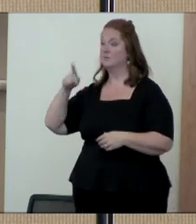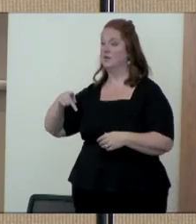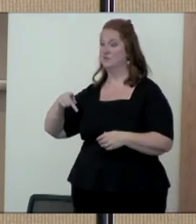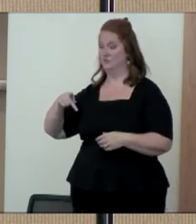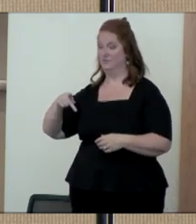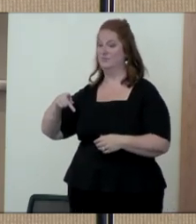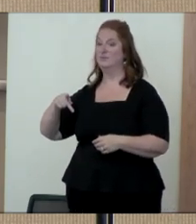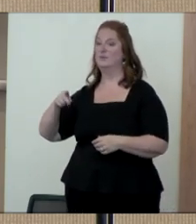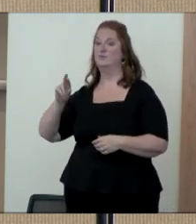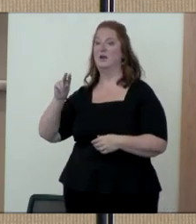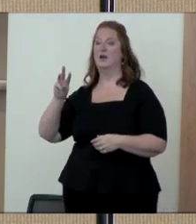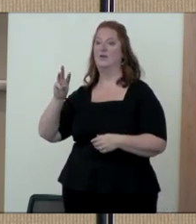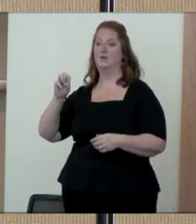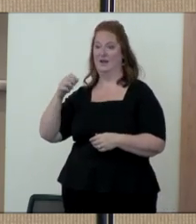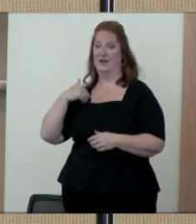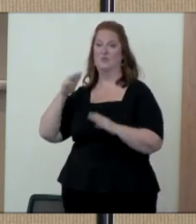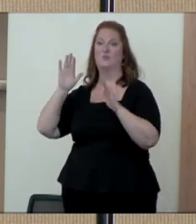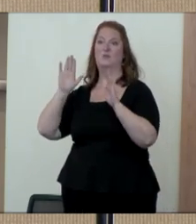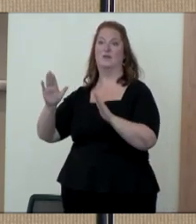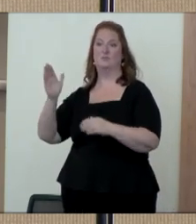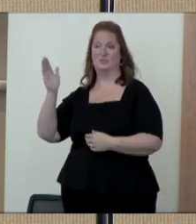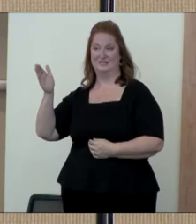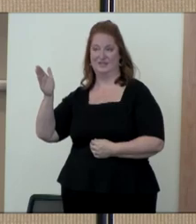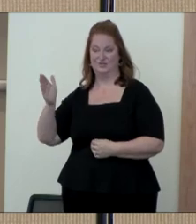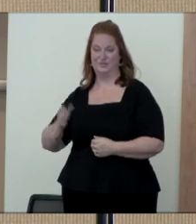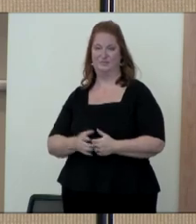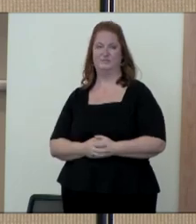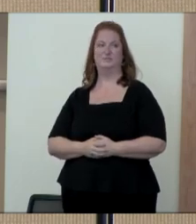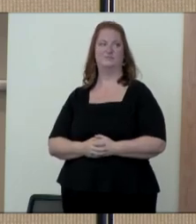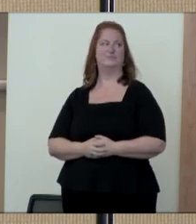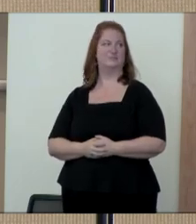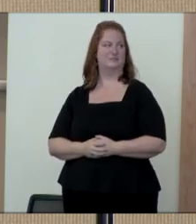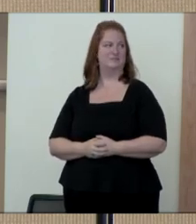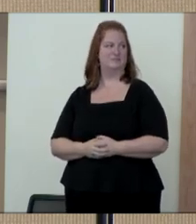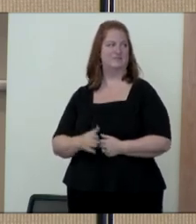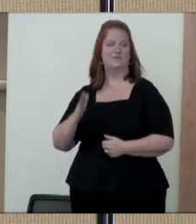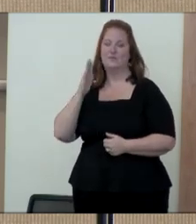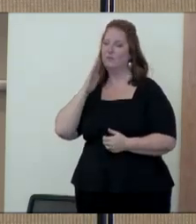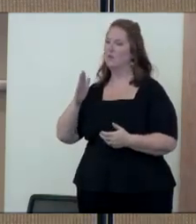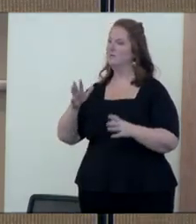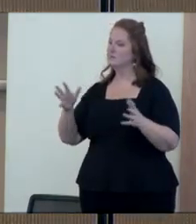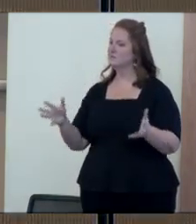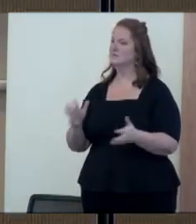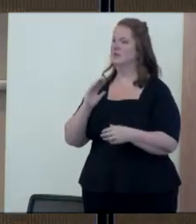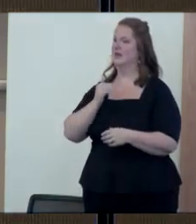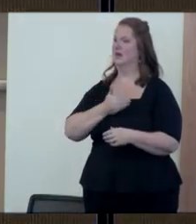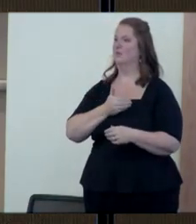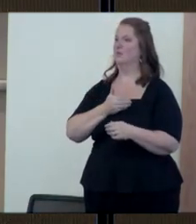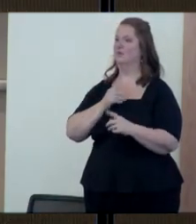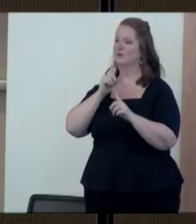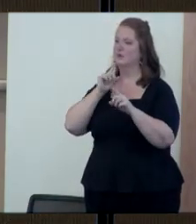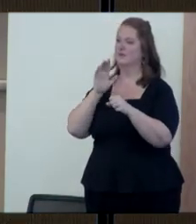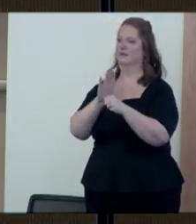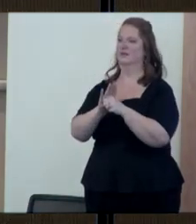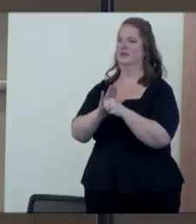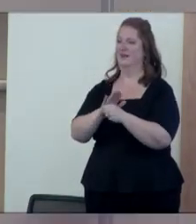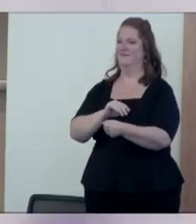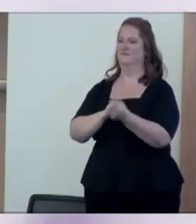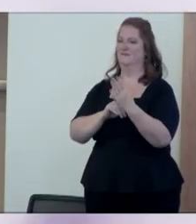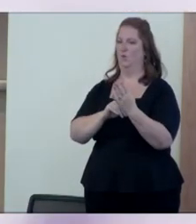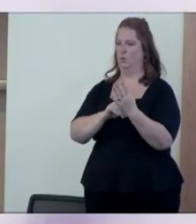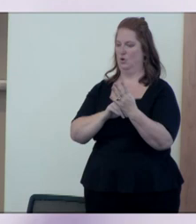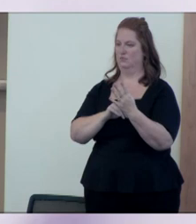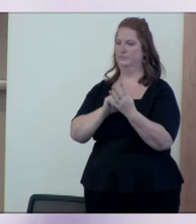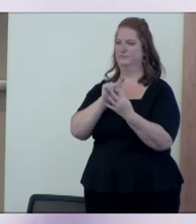Sriram Rao, made a great presentation. This is going to accelerate our commitment to research and innovation in four ways.